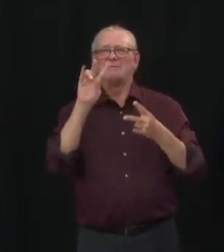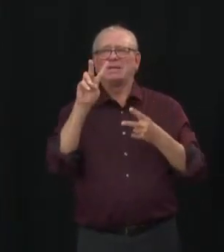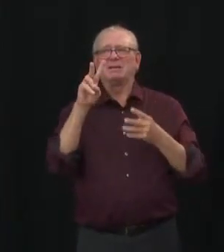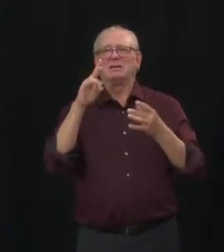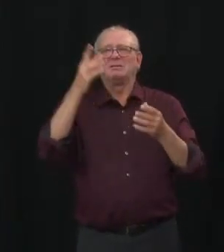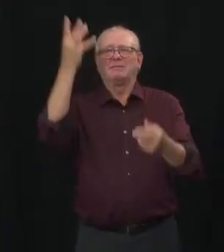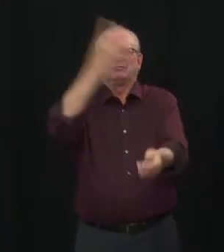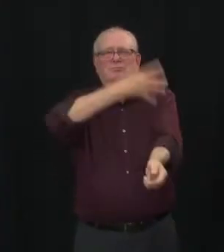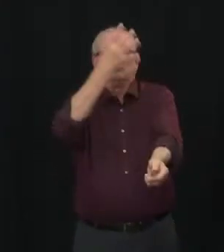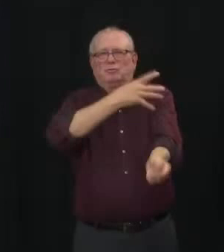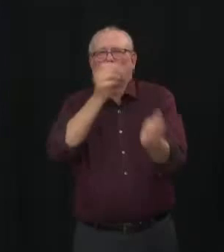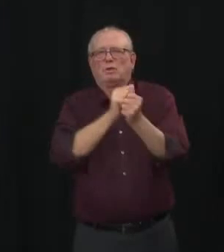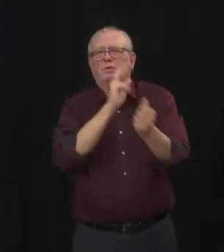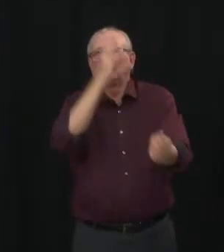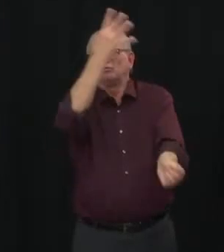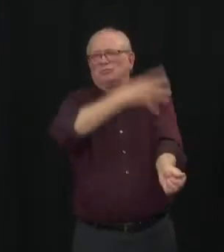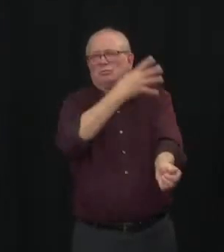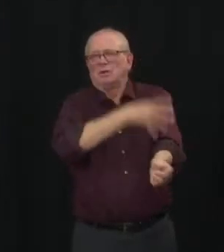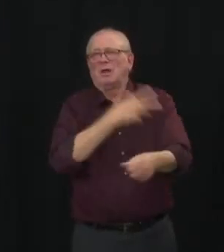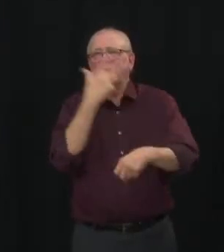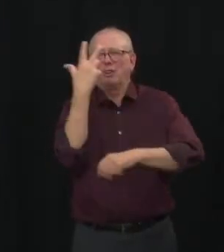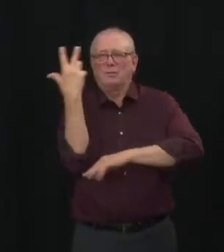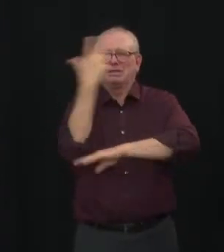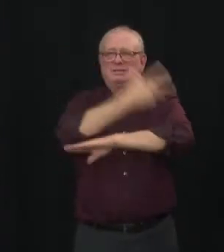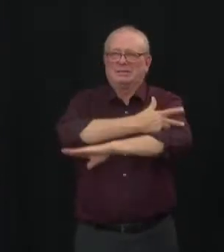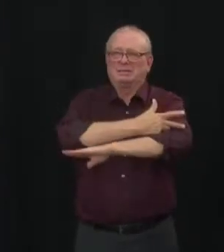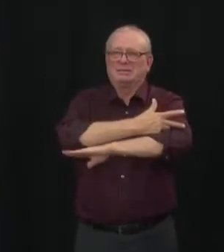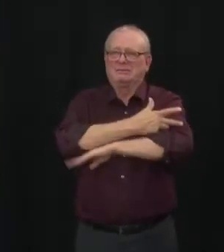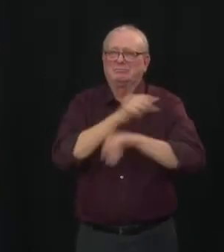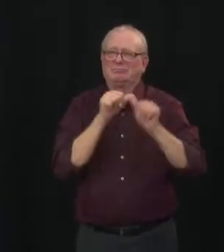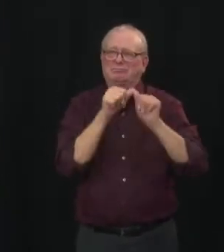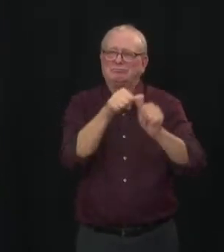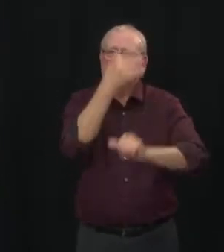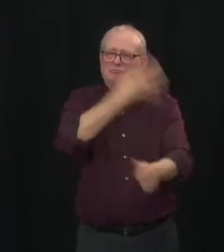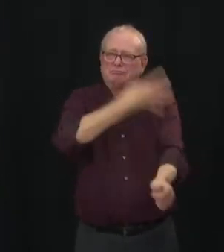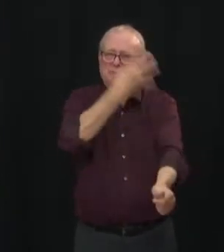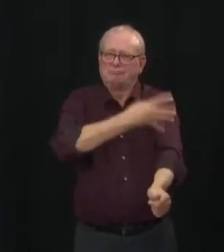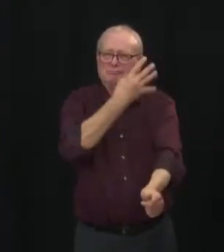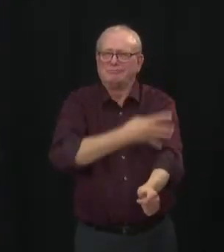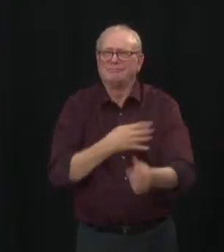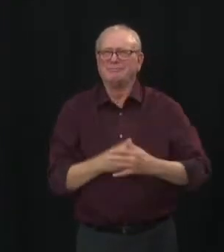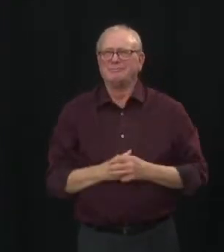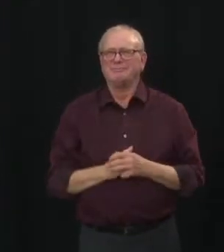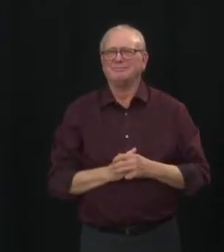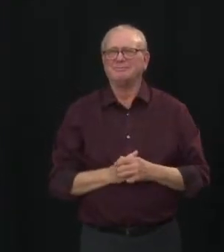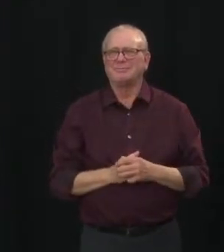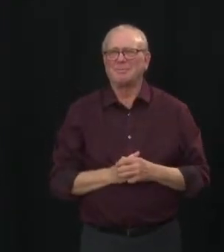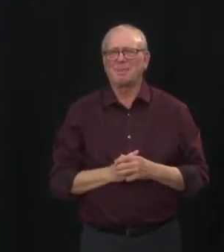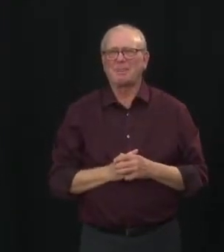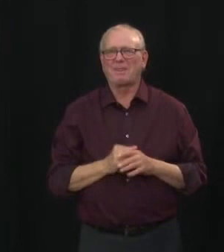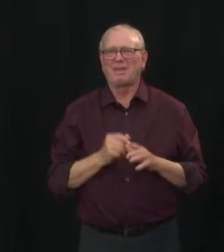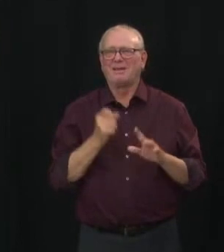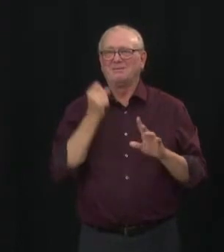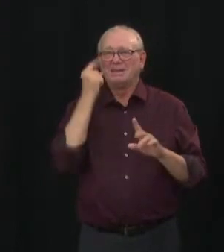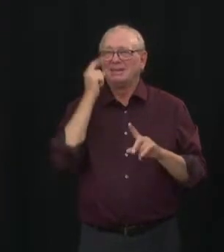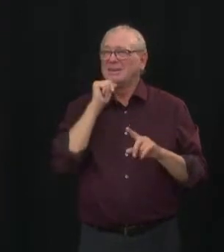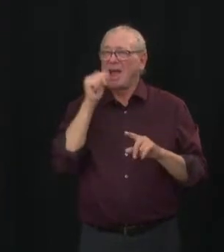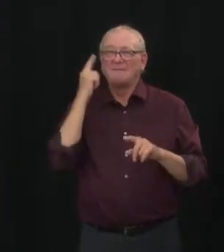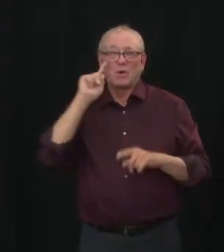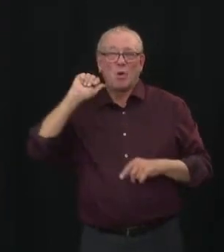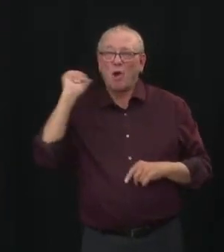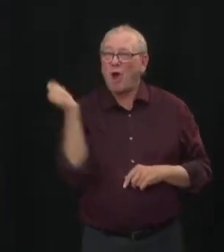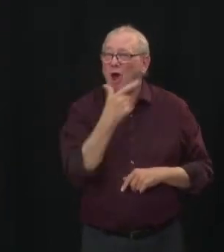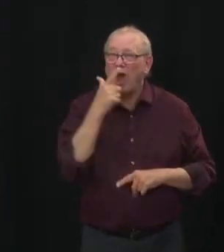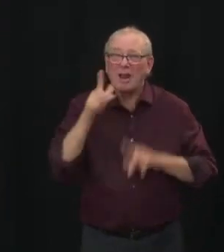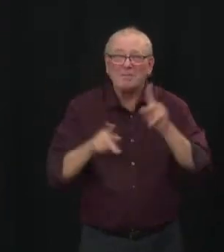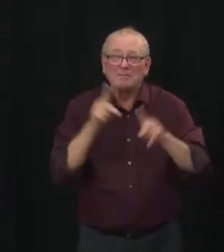days. Both medications will be accessed in the same way, offered to those with a positive test who are eligible after consultation